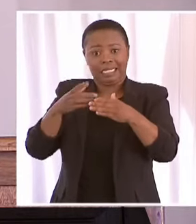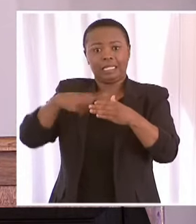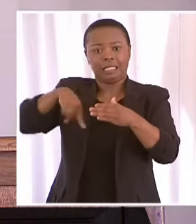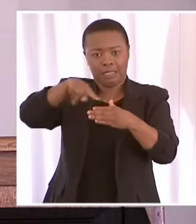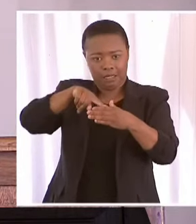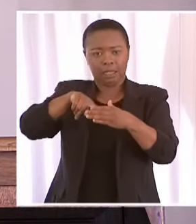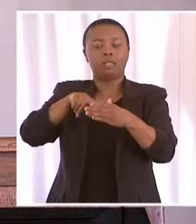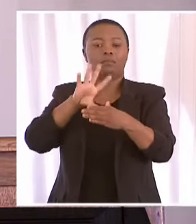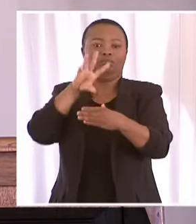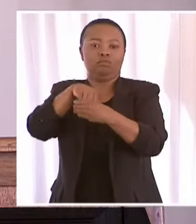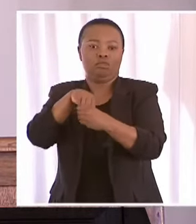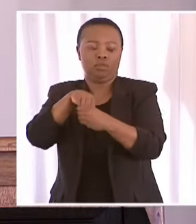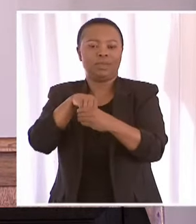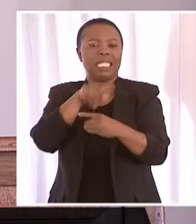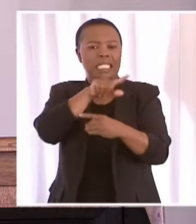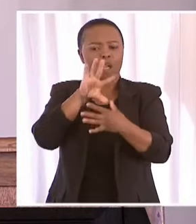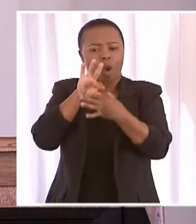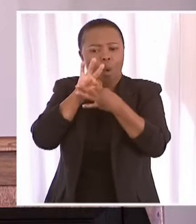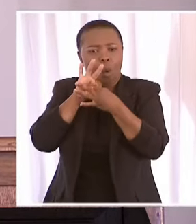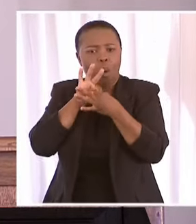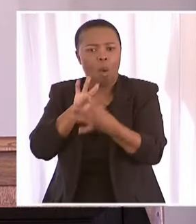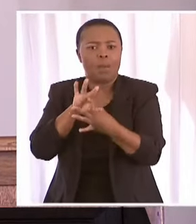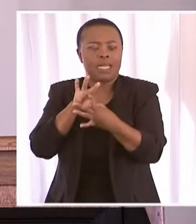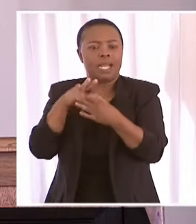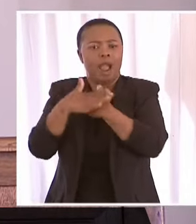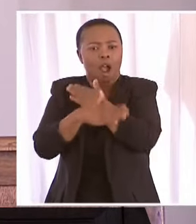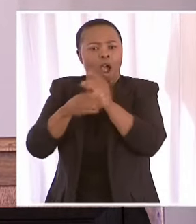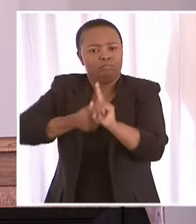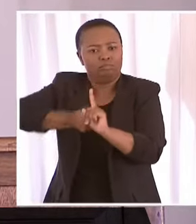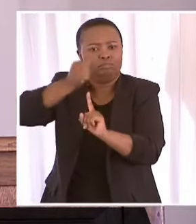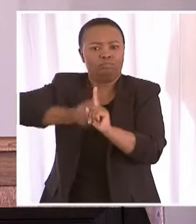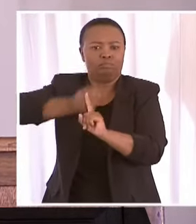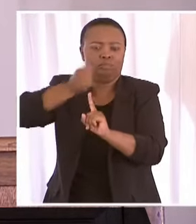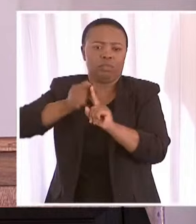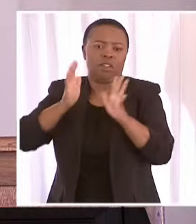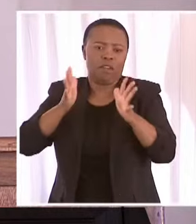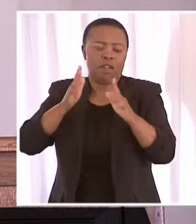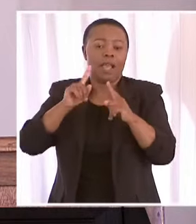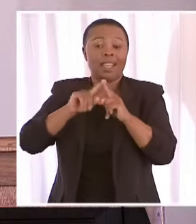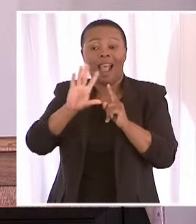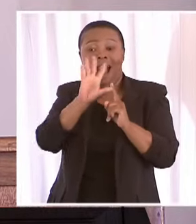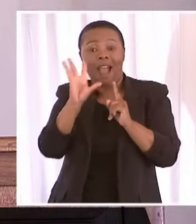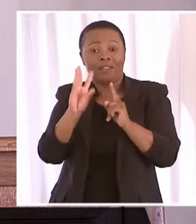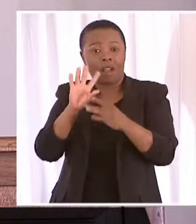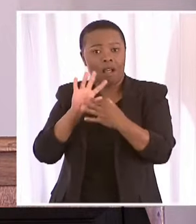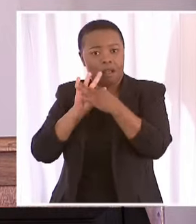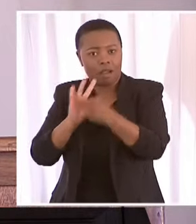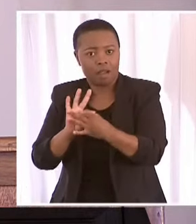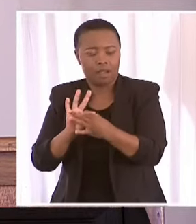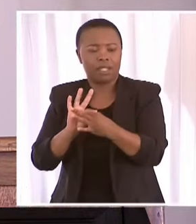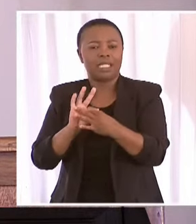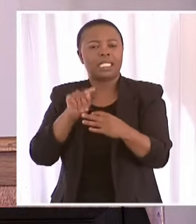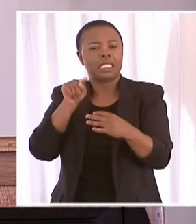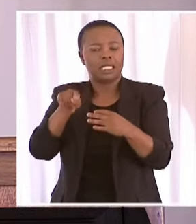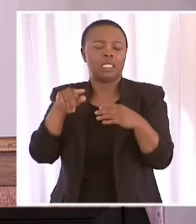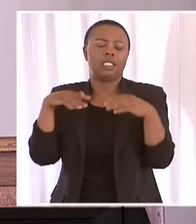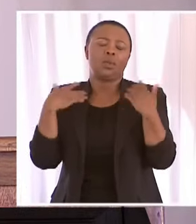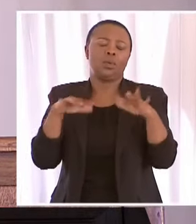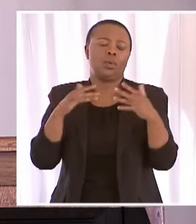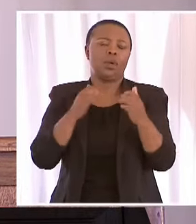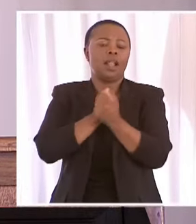A committed patriot and preeminent Pan-Africanist who loved our